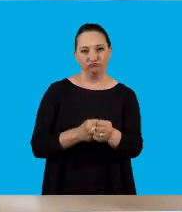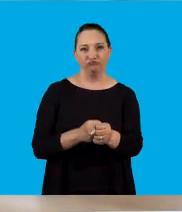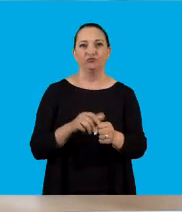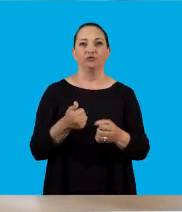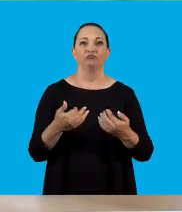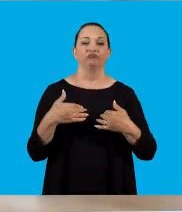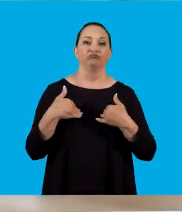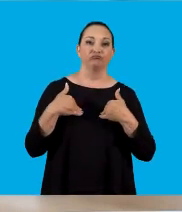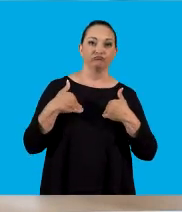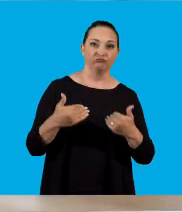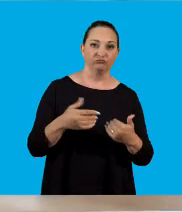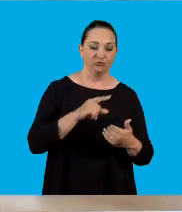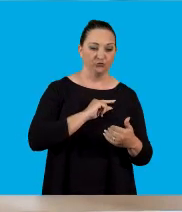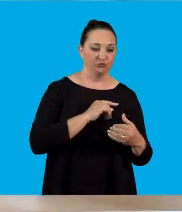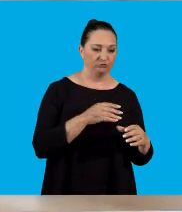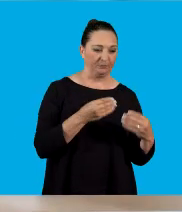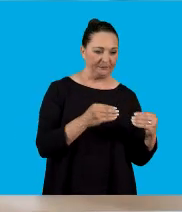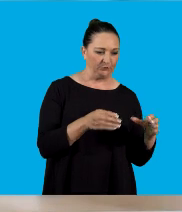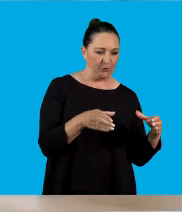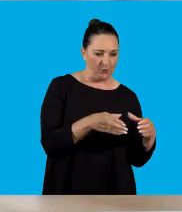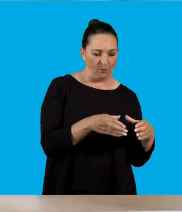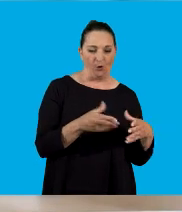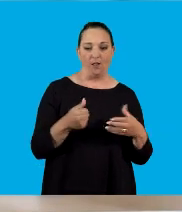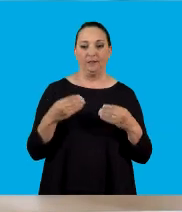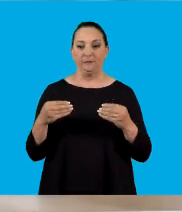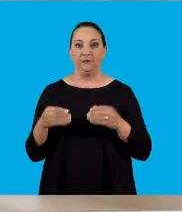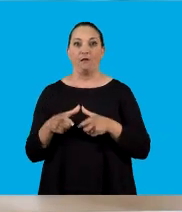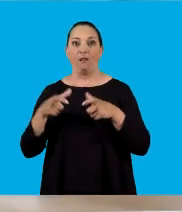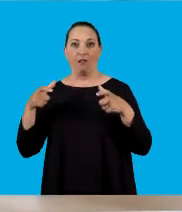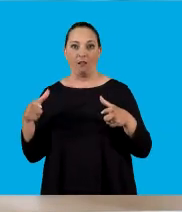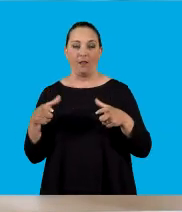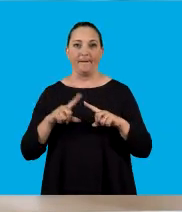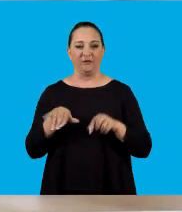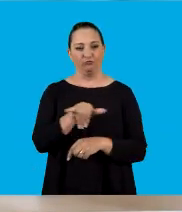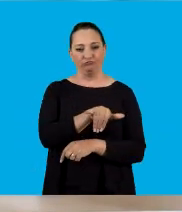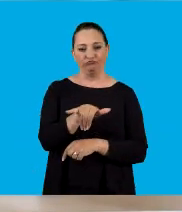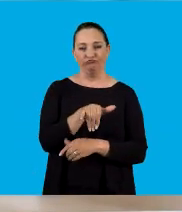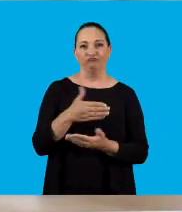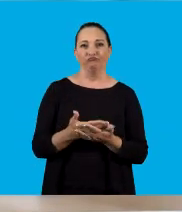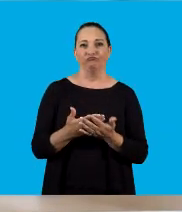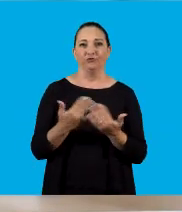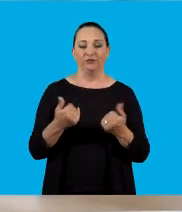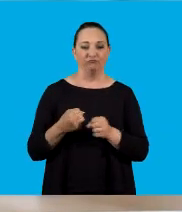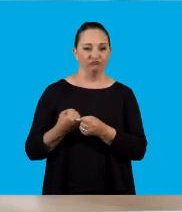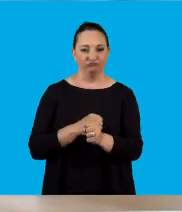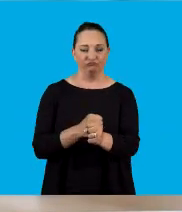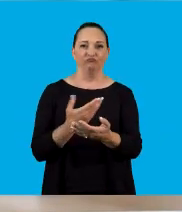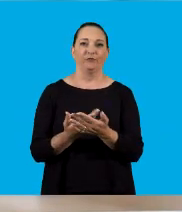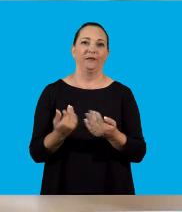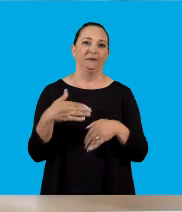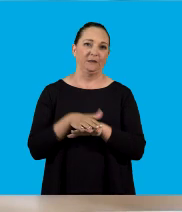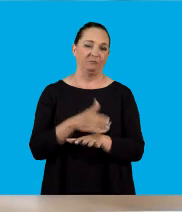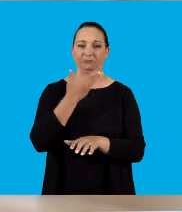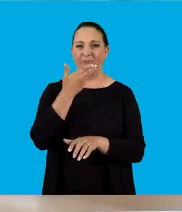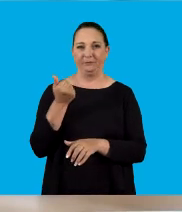was introduced to say between a small and a large business, which business can implement the strategy